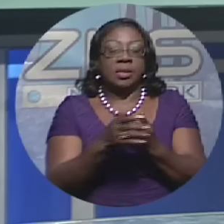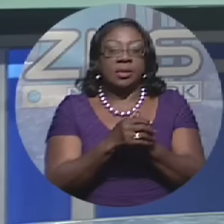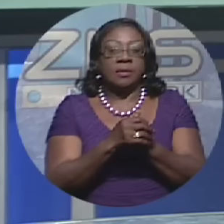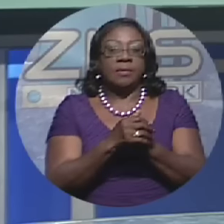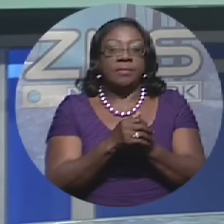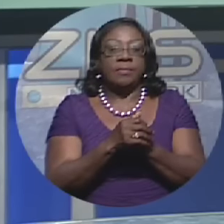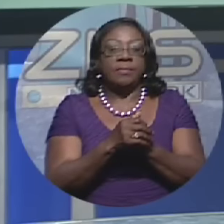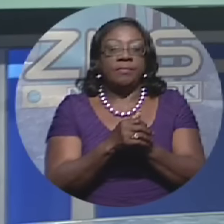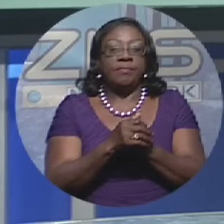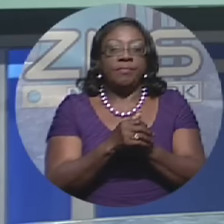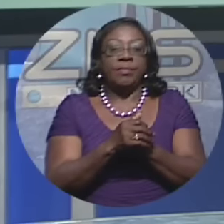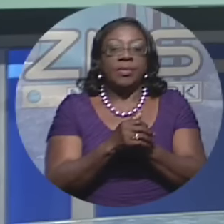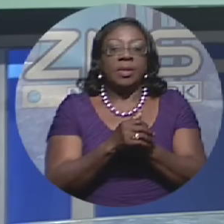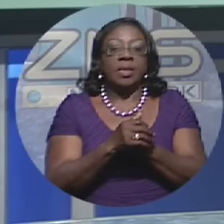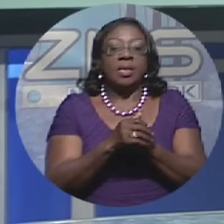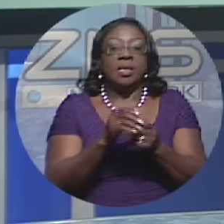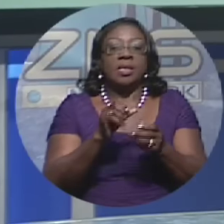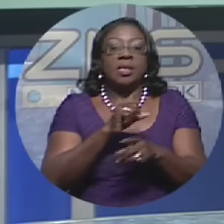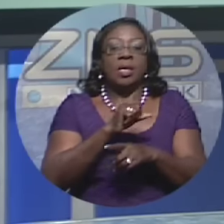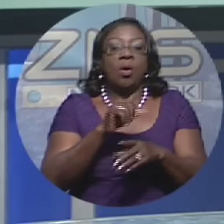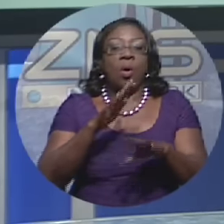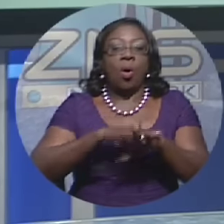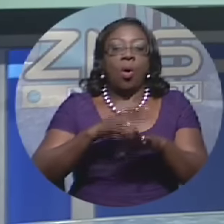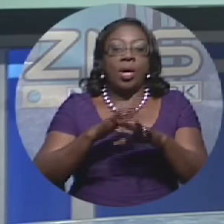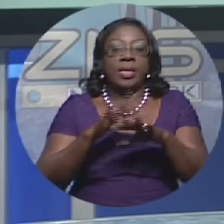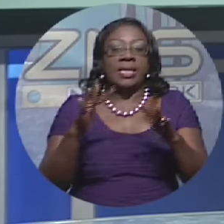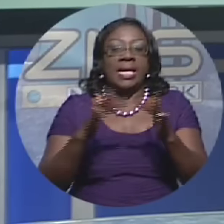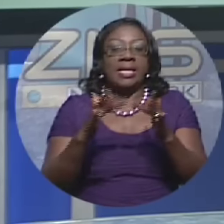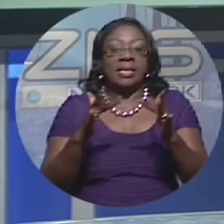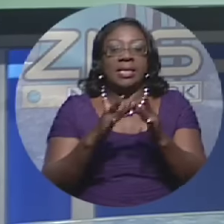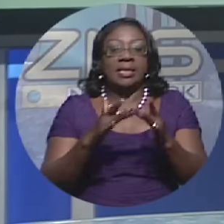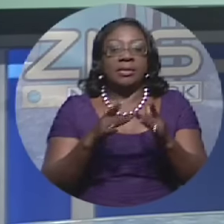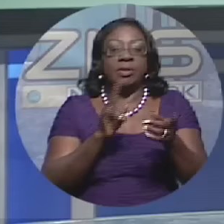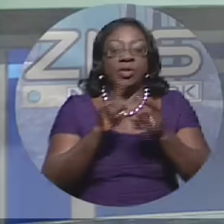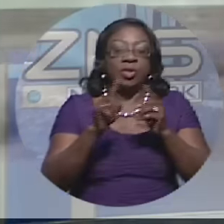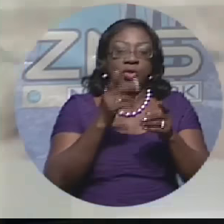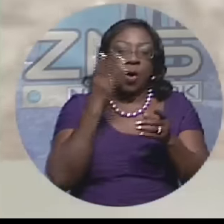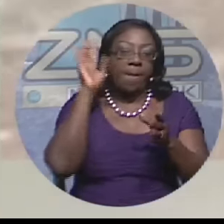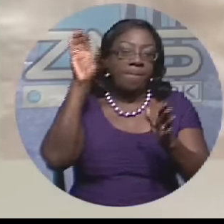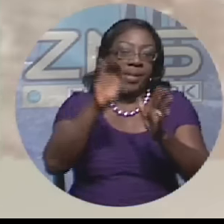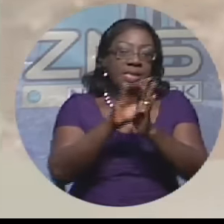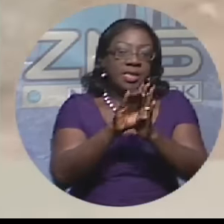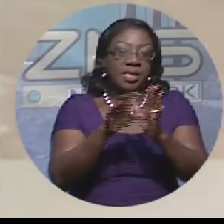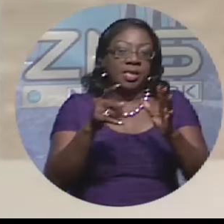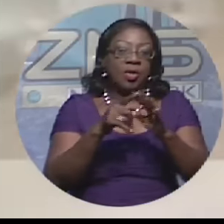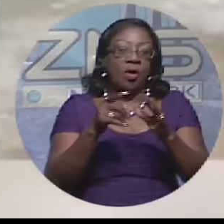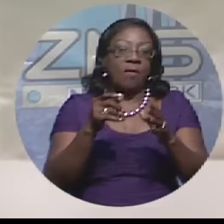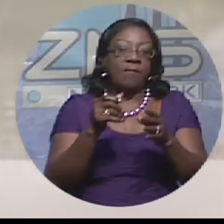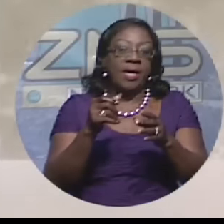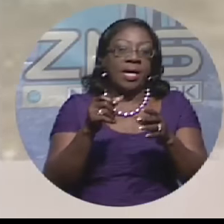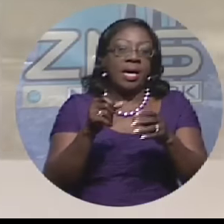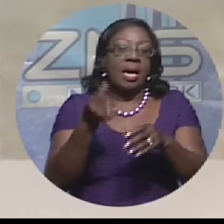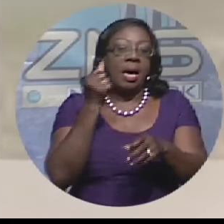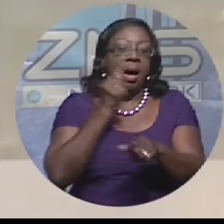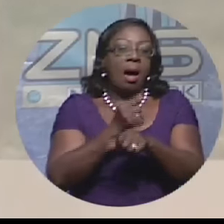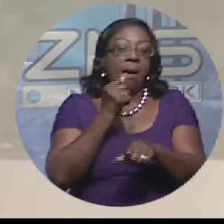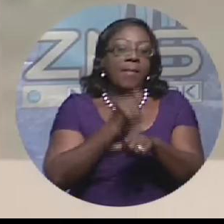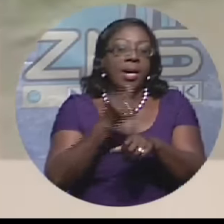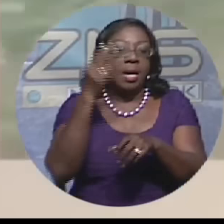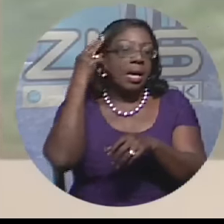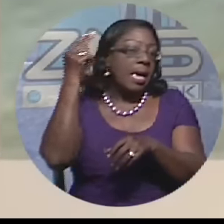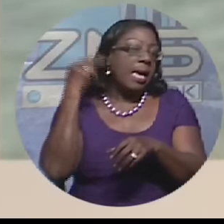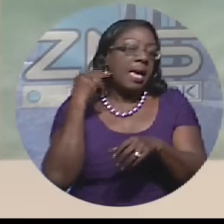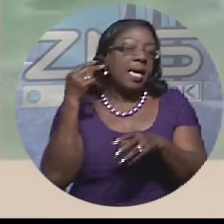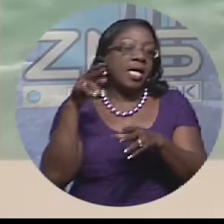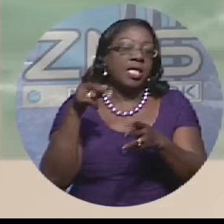Thanks, Jared. Well, in case you missed it, social media created a buzz with a hammerhead shark in shallow waters off Montague recently. And with reports that the shark